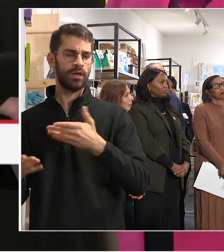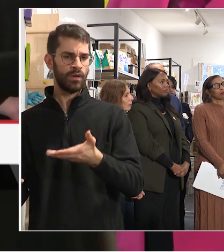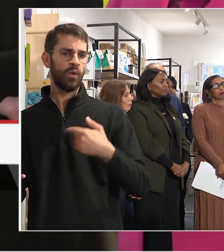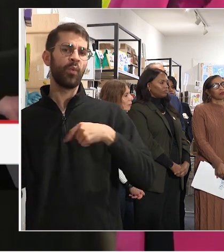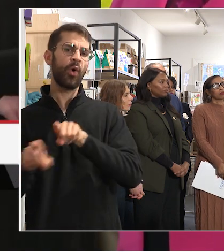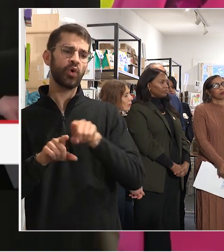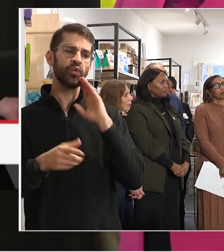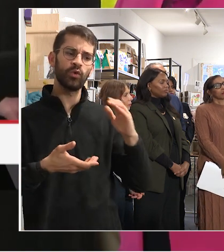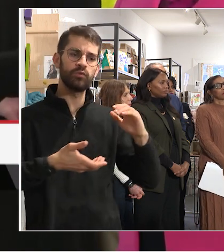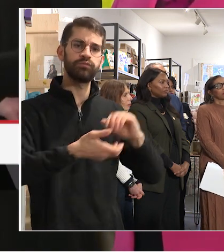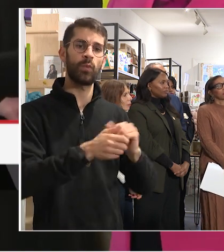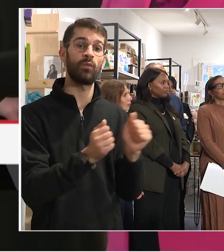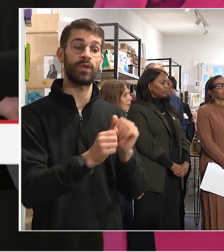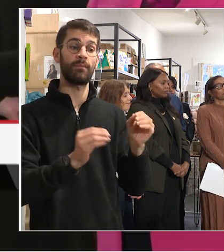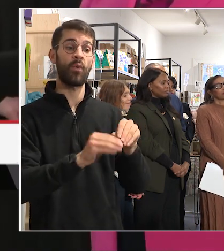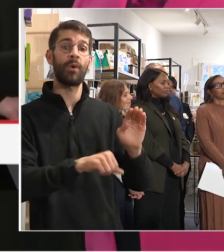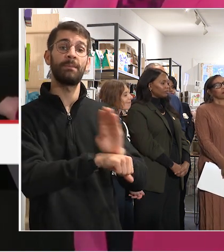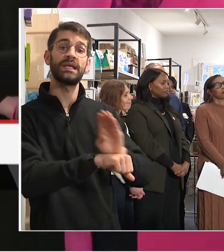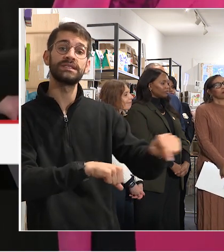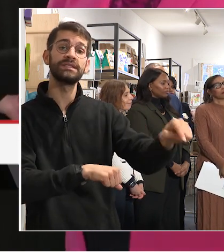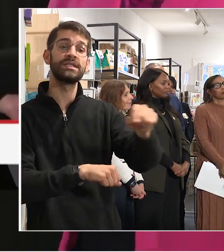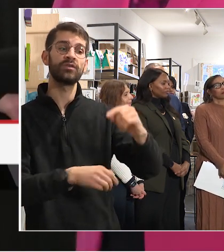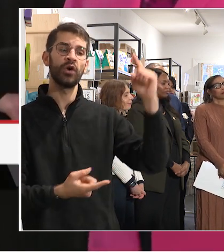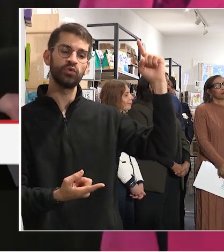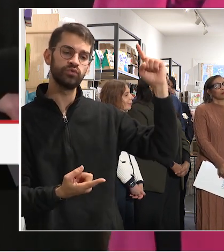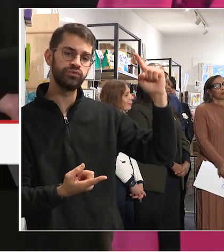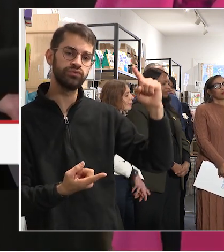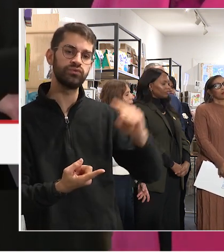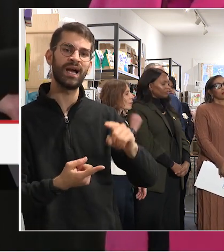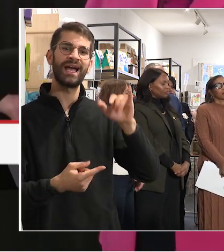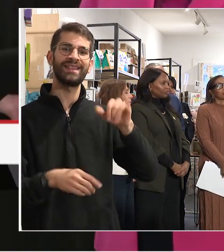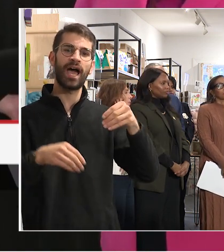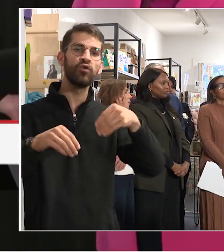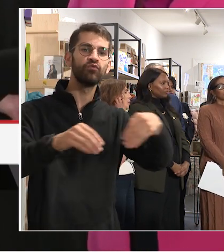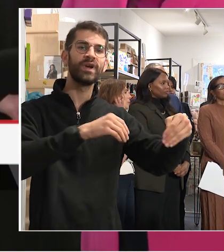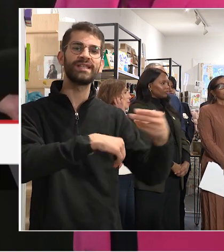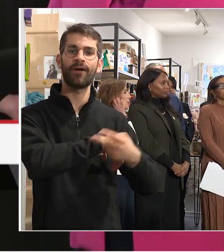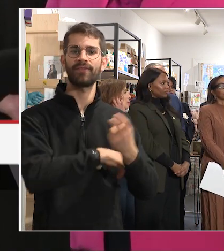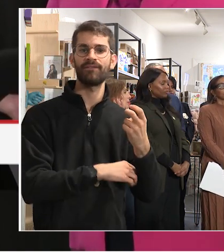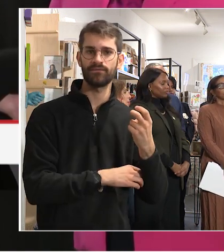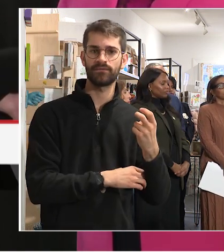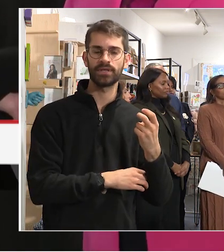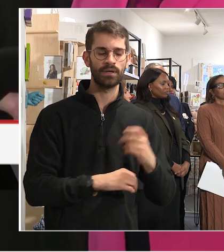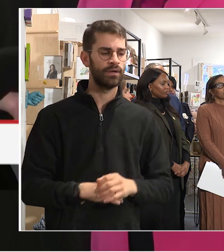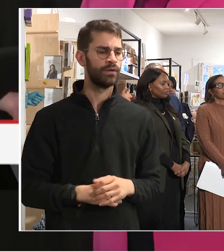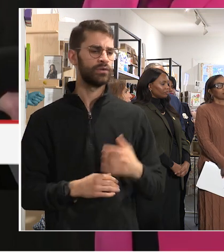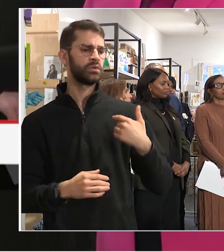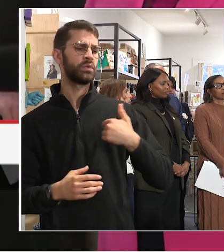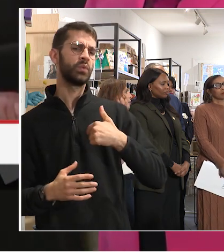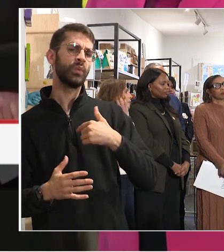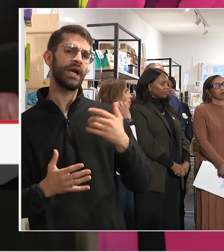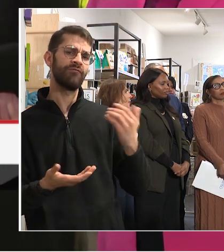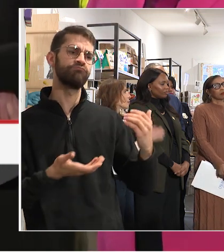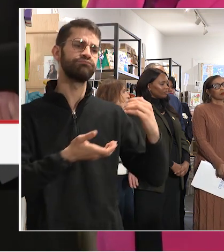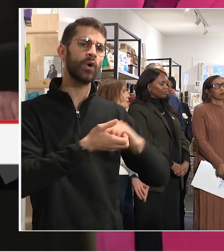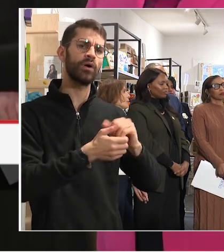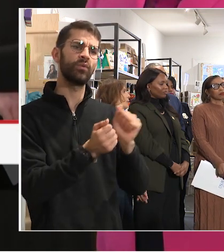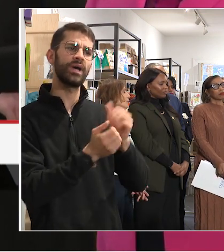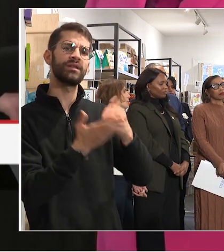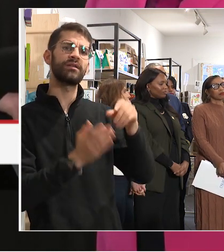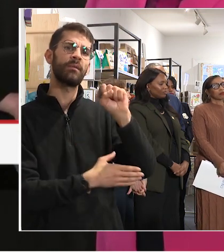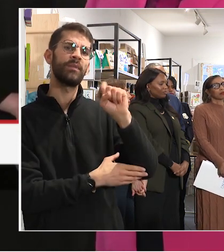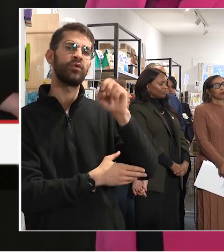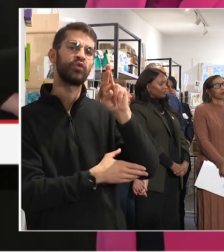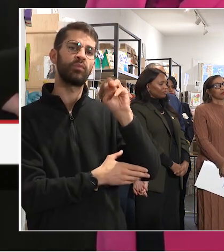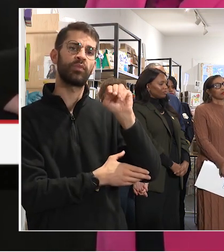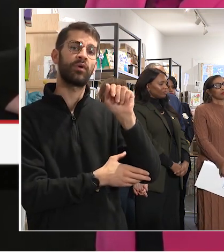our businesses to curb retail theft. This year, we've taken an extra step to work with some of our supermarkets. We're